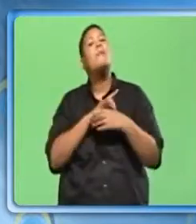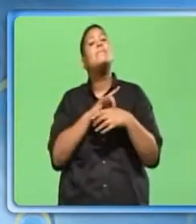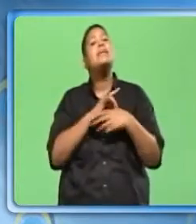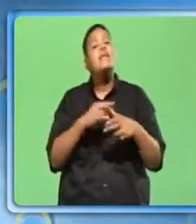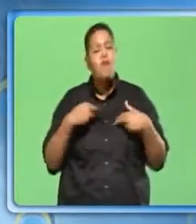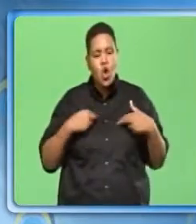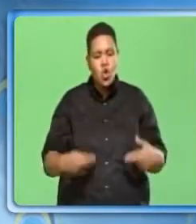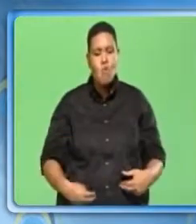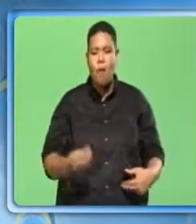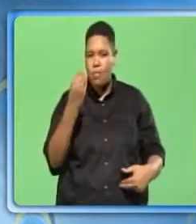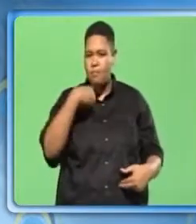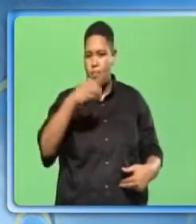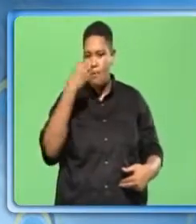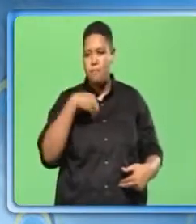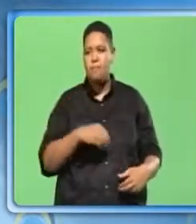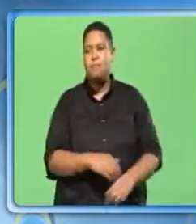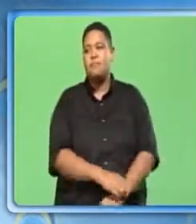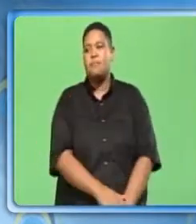human consumption.